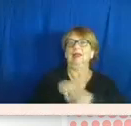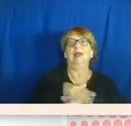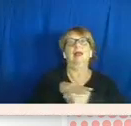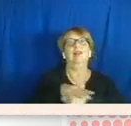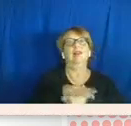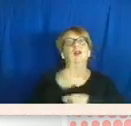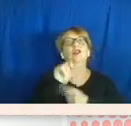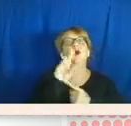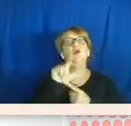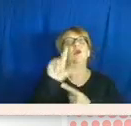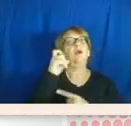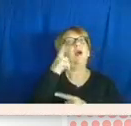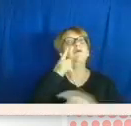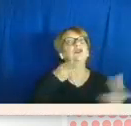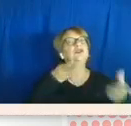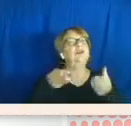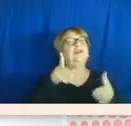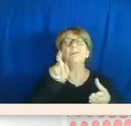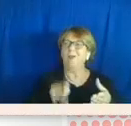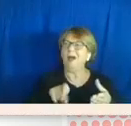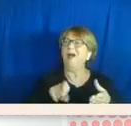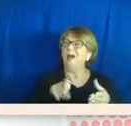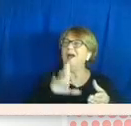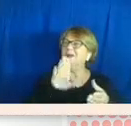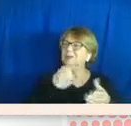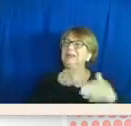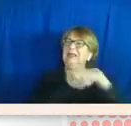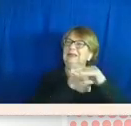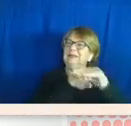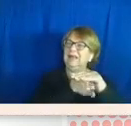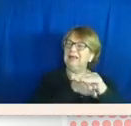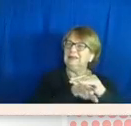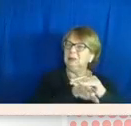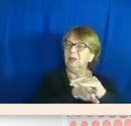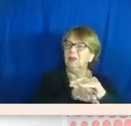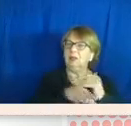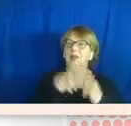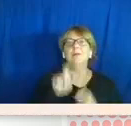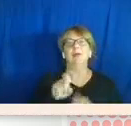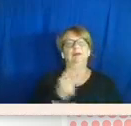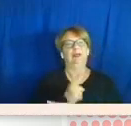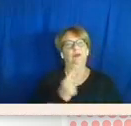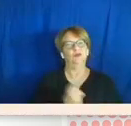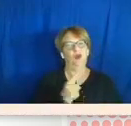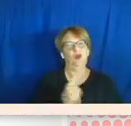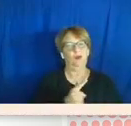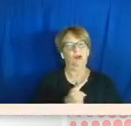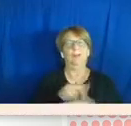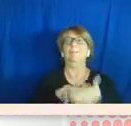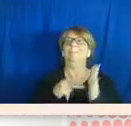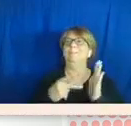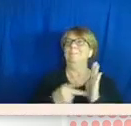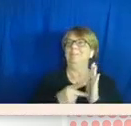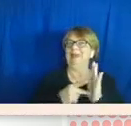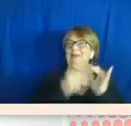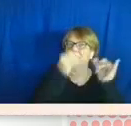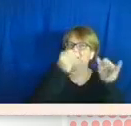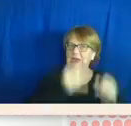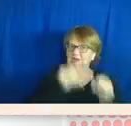be accessible. They must be appropriate. That means